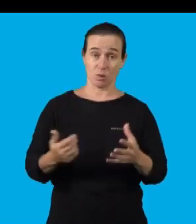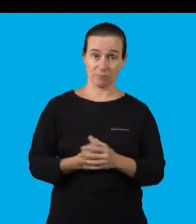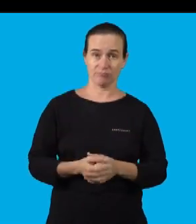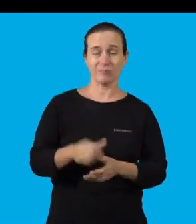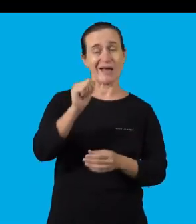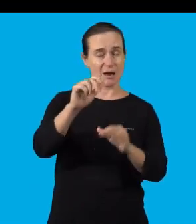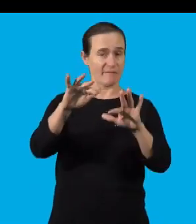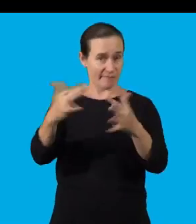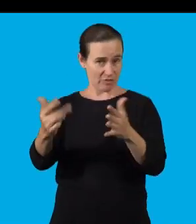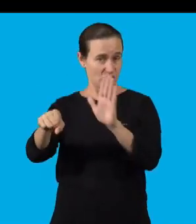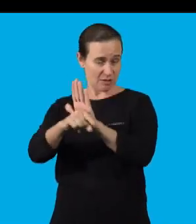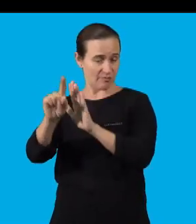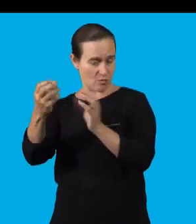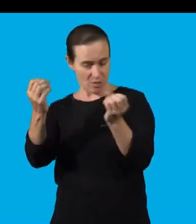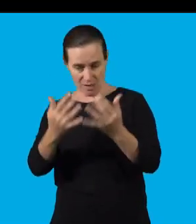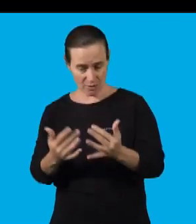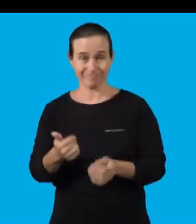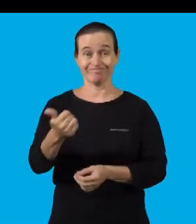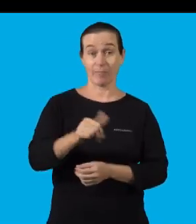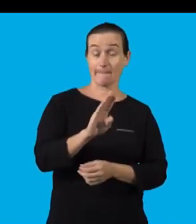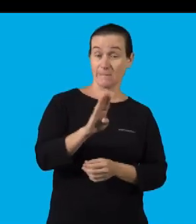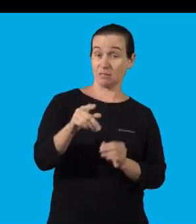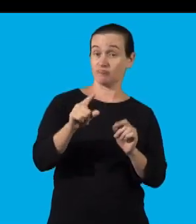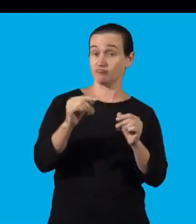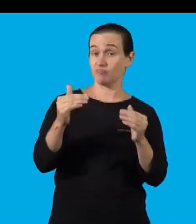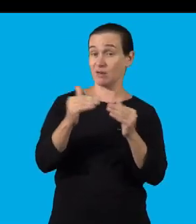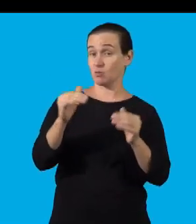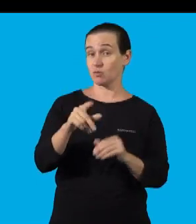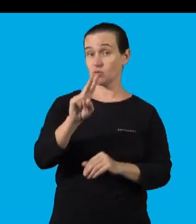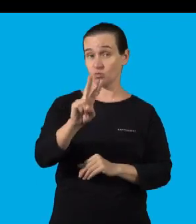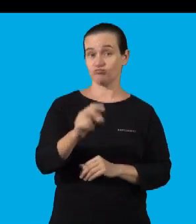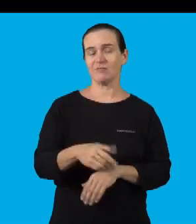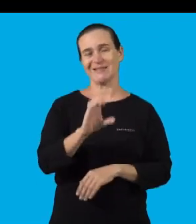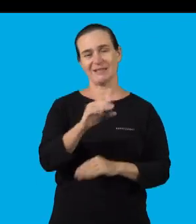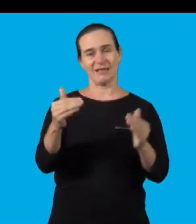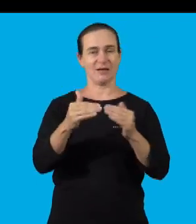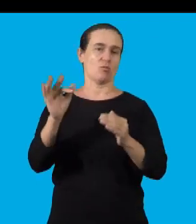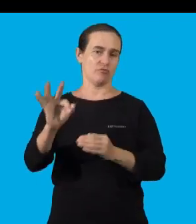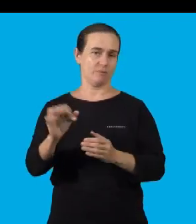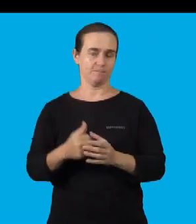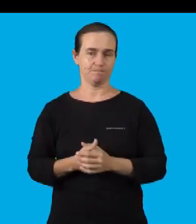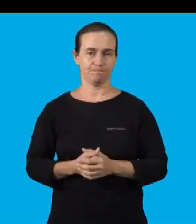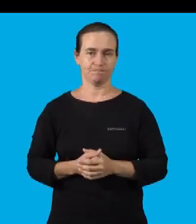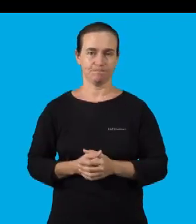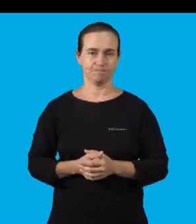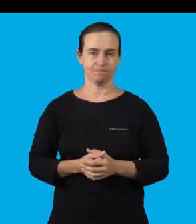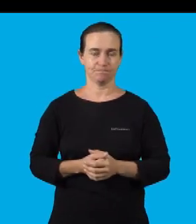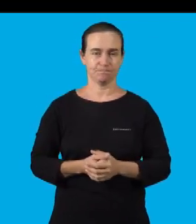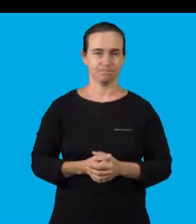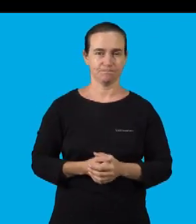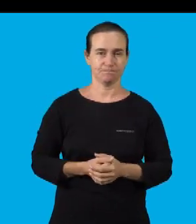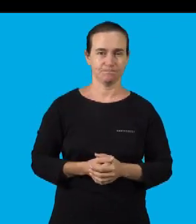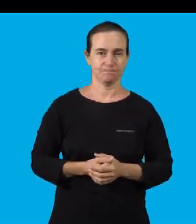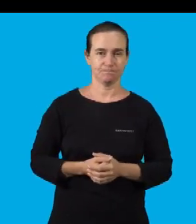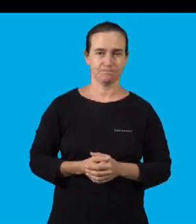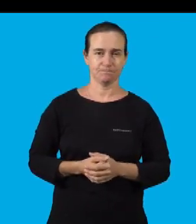means that A, of course, we had calculated as negative 1, B is equals to 2, and C is equals